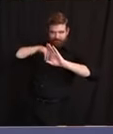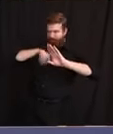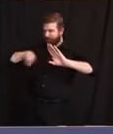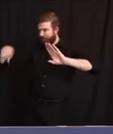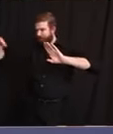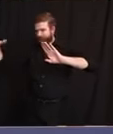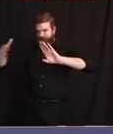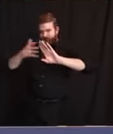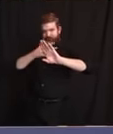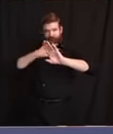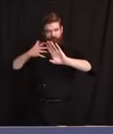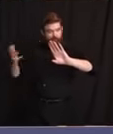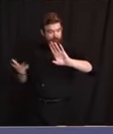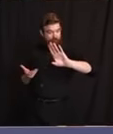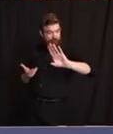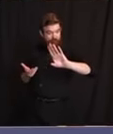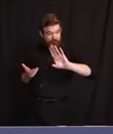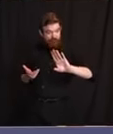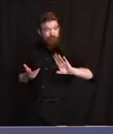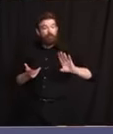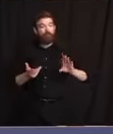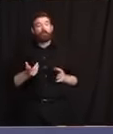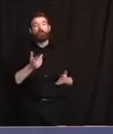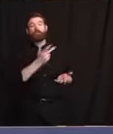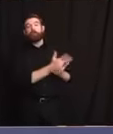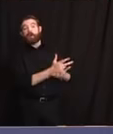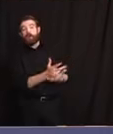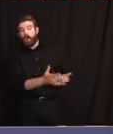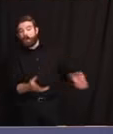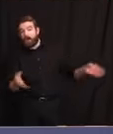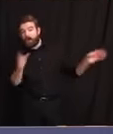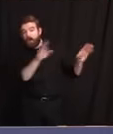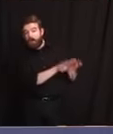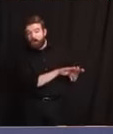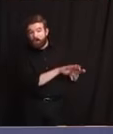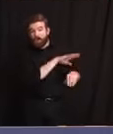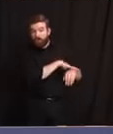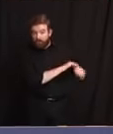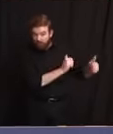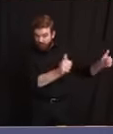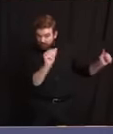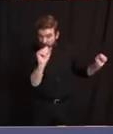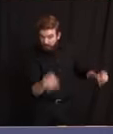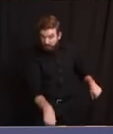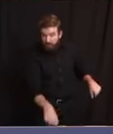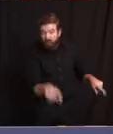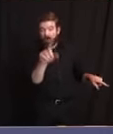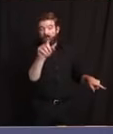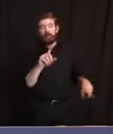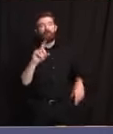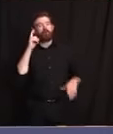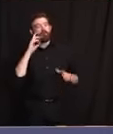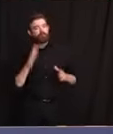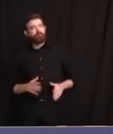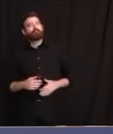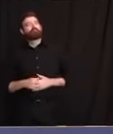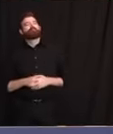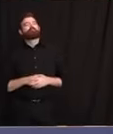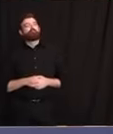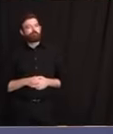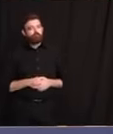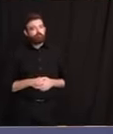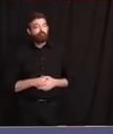down for to street car traffic? Yep. Is that it? Yeah. I